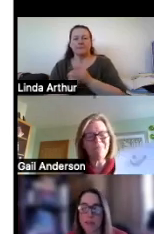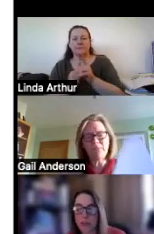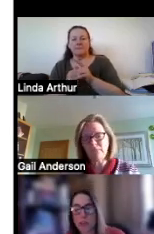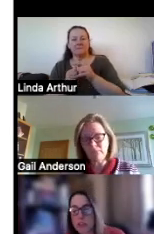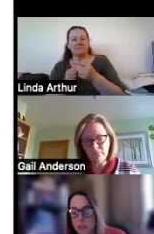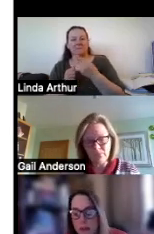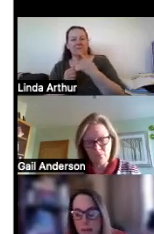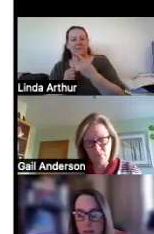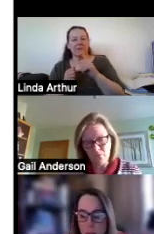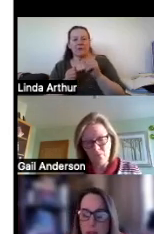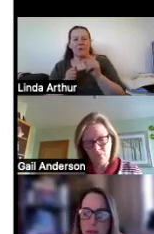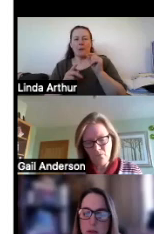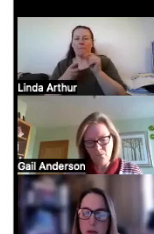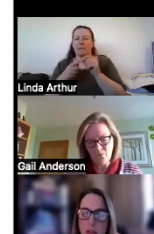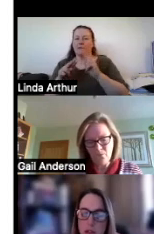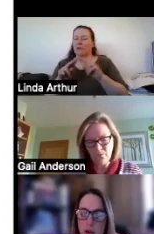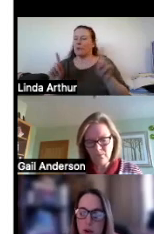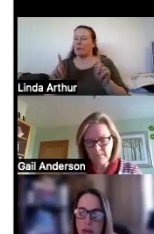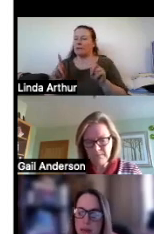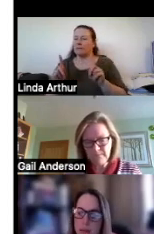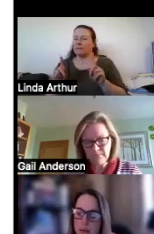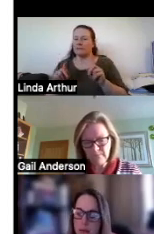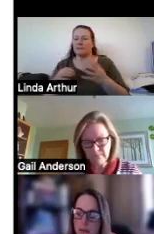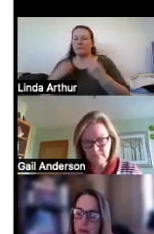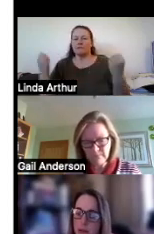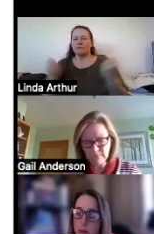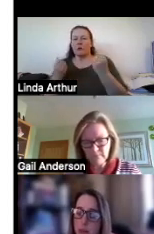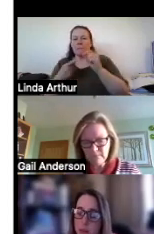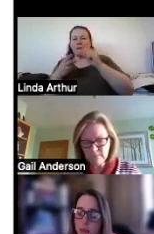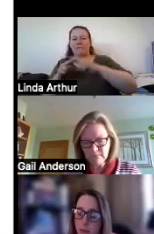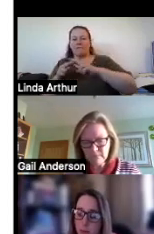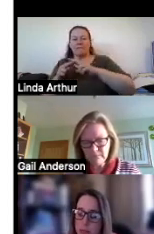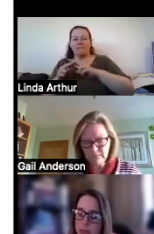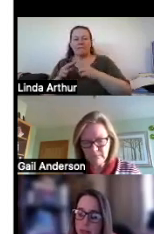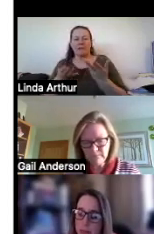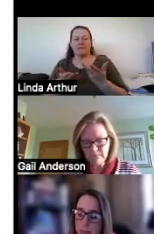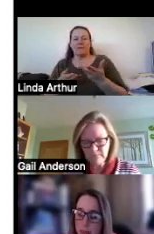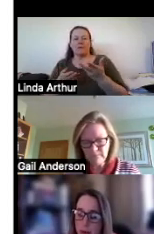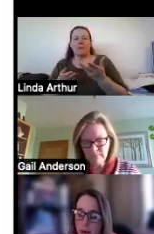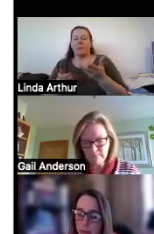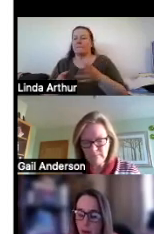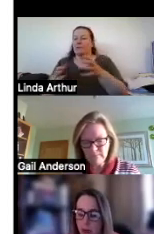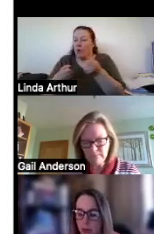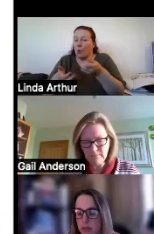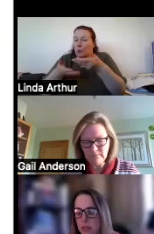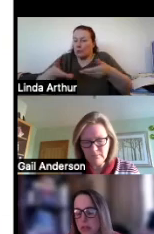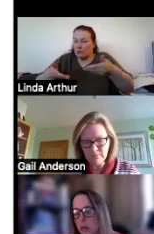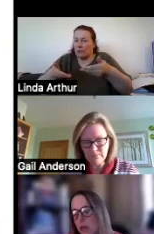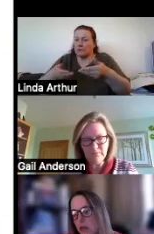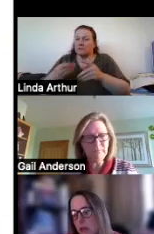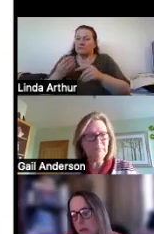reiterate the functions of the pelvic floor muscles, so a good, strong, healthy pelvic floor is responsible for maintaining bladder and bowel